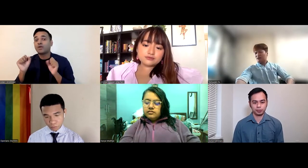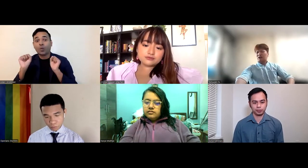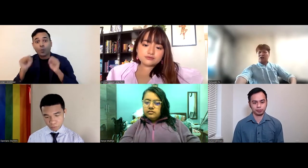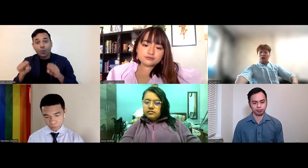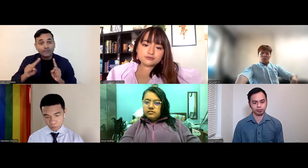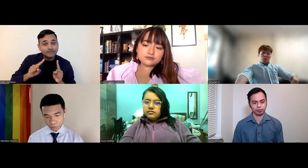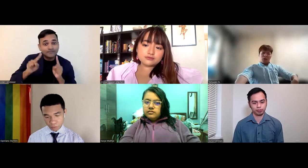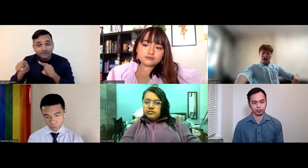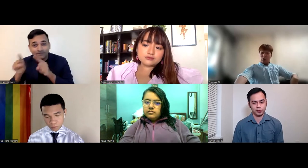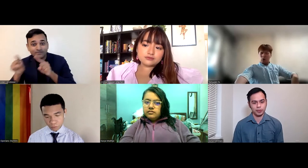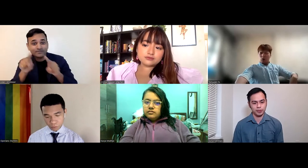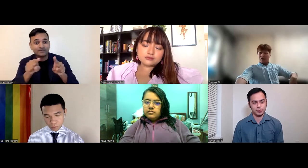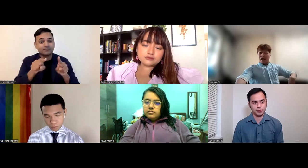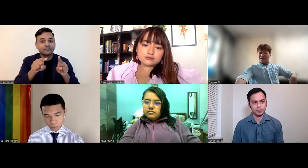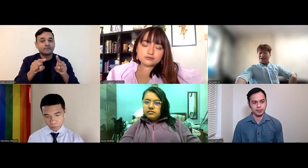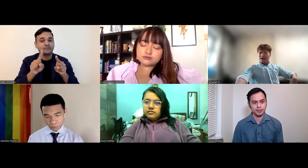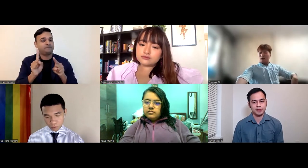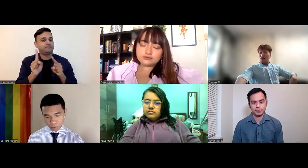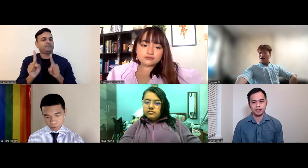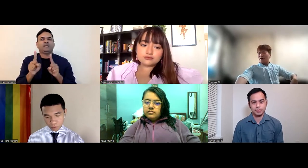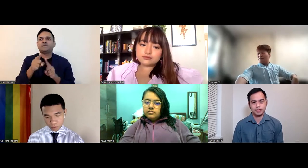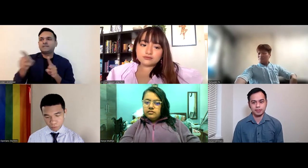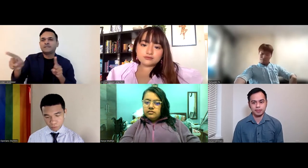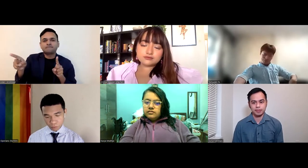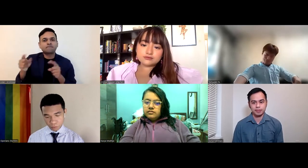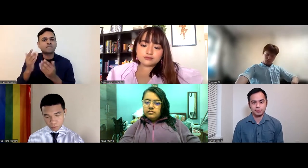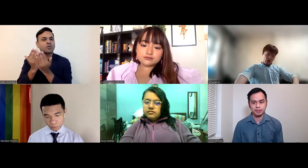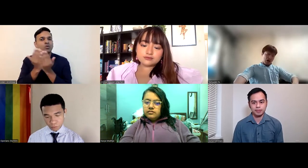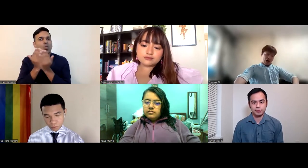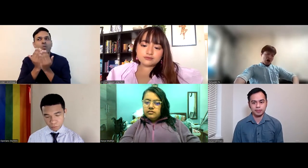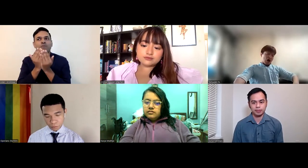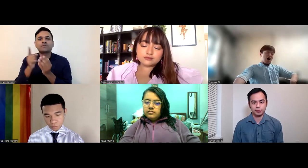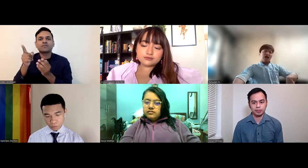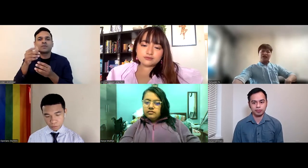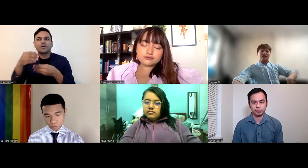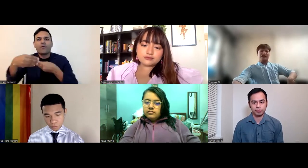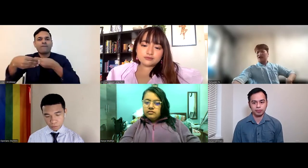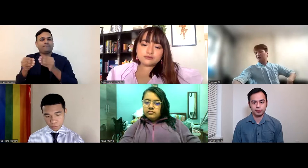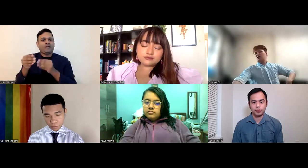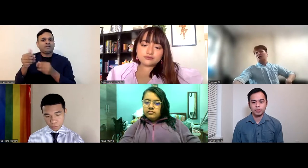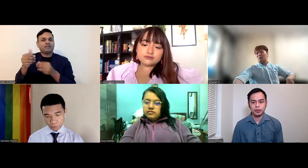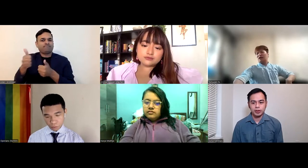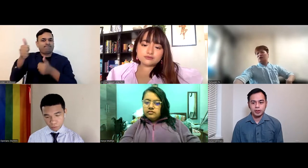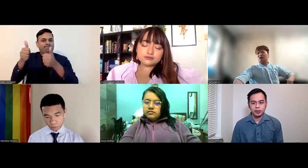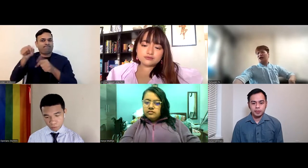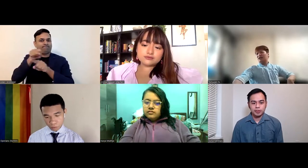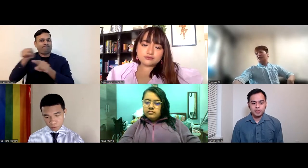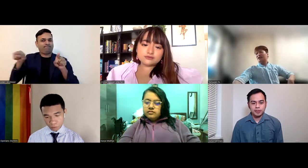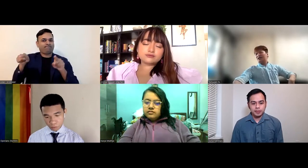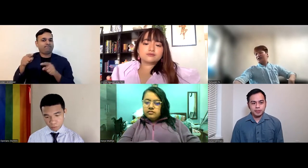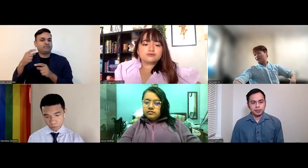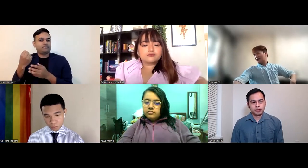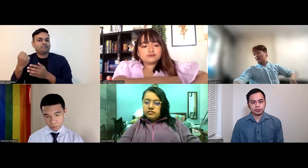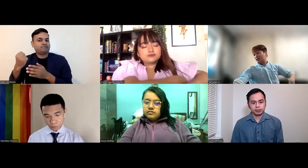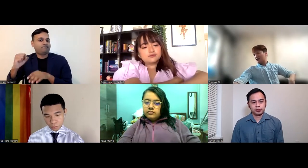have enough staffs or teachers who can work with me, and they would say I